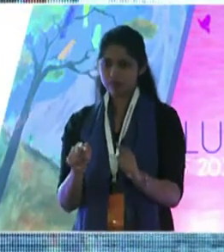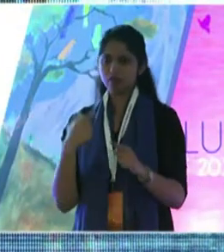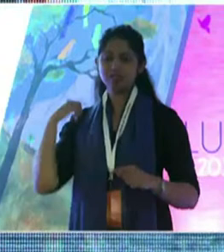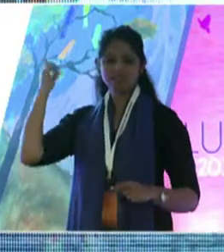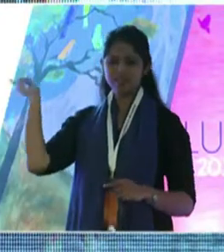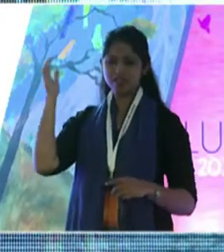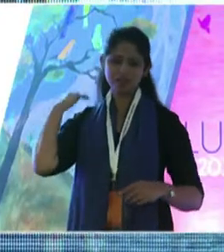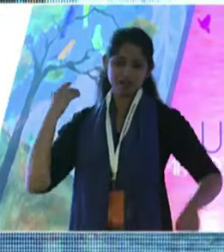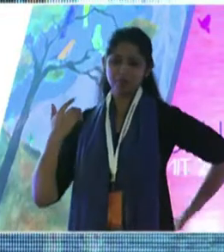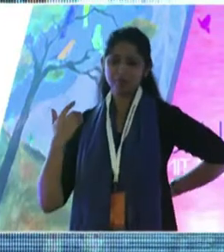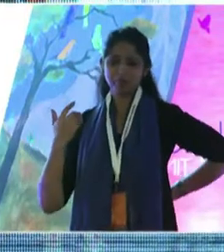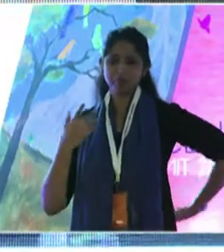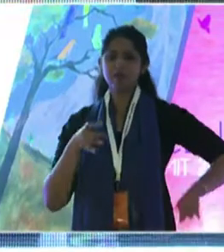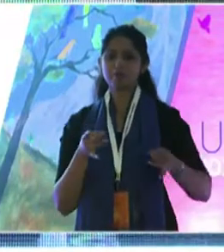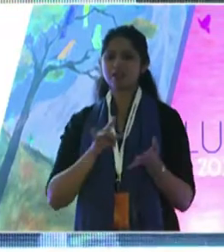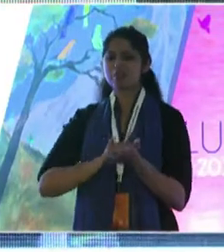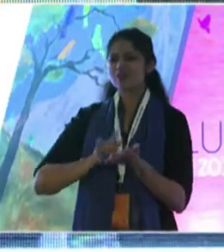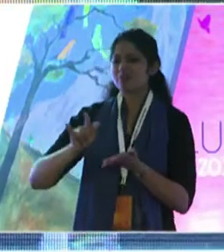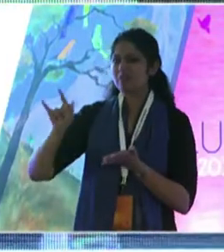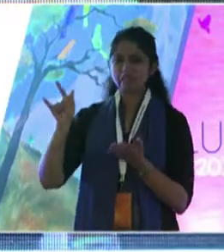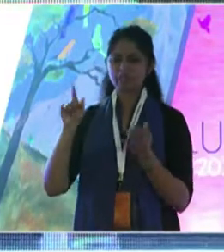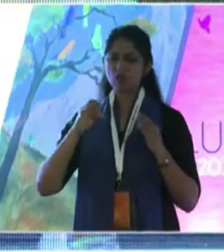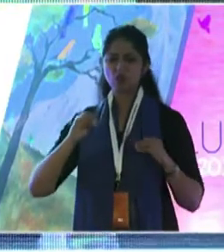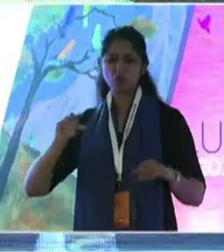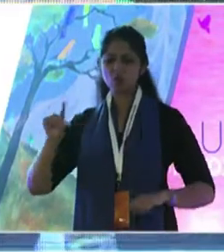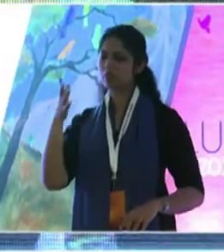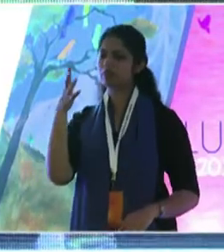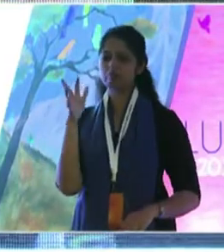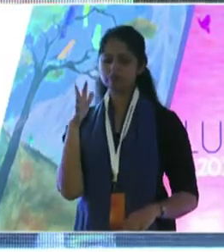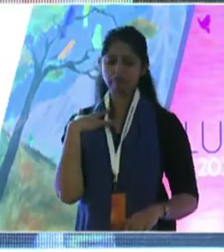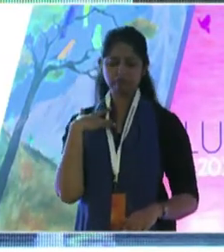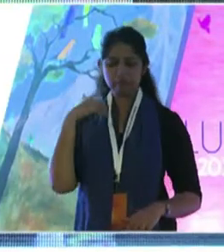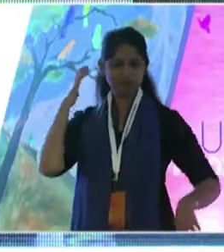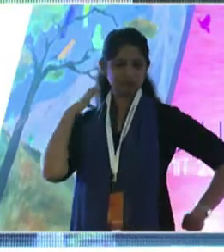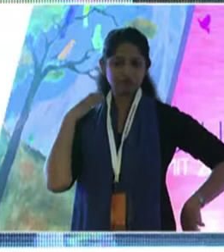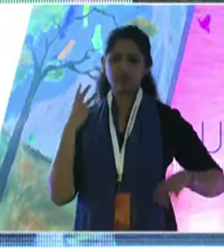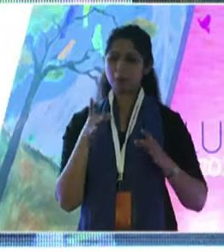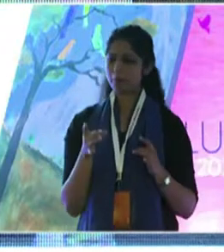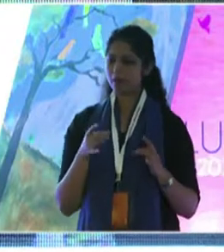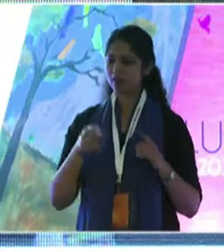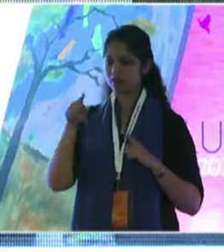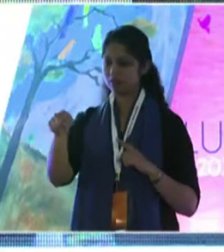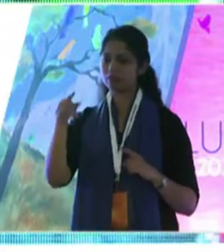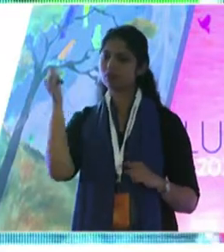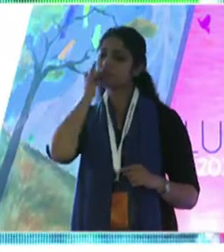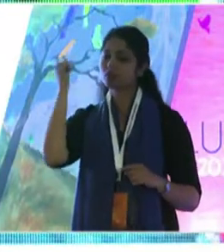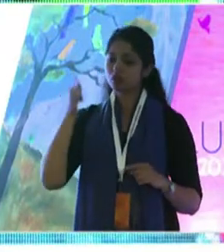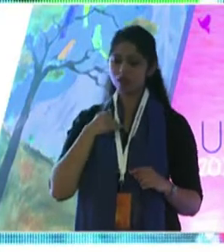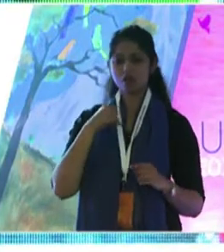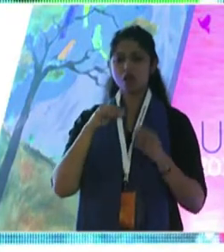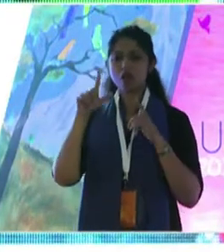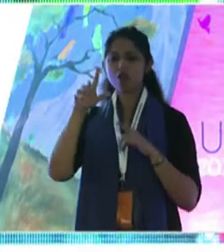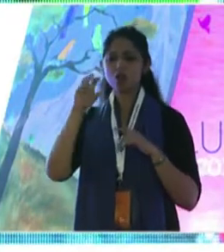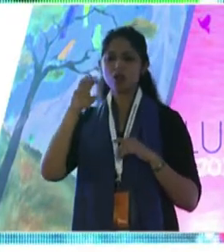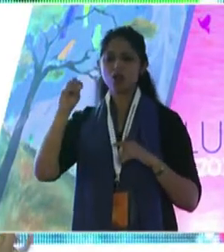pain because the flight had been not very comfortable. And then Siddharth called me and said, I'm in the lobby, come and